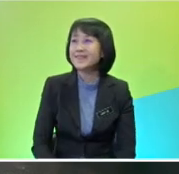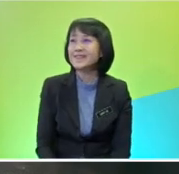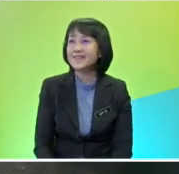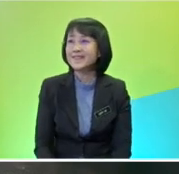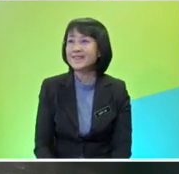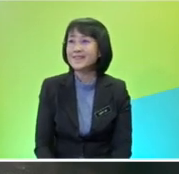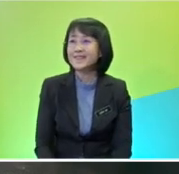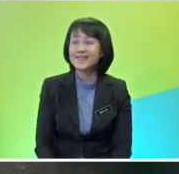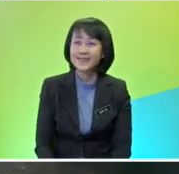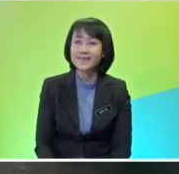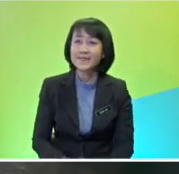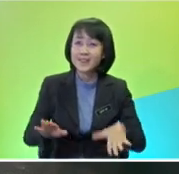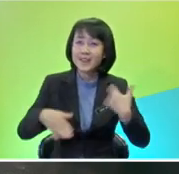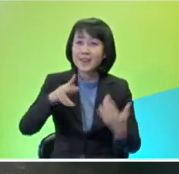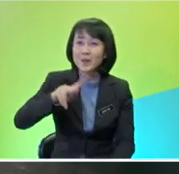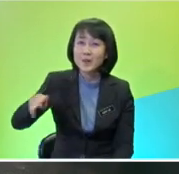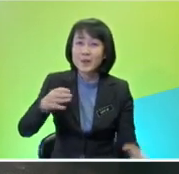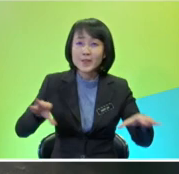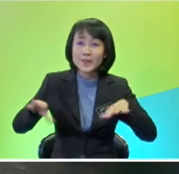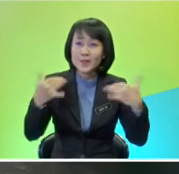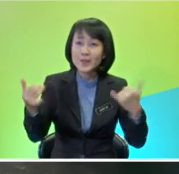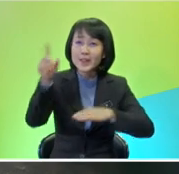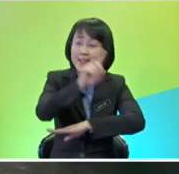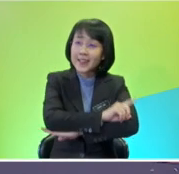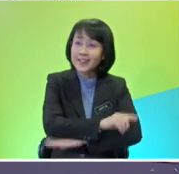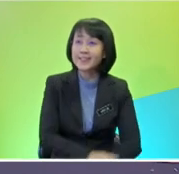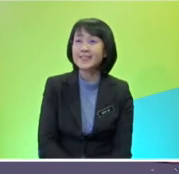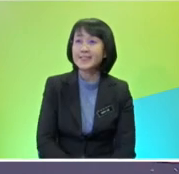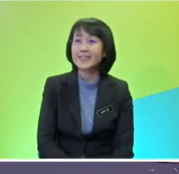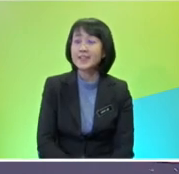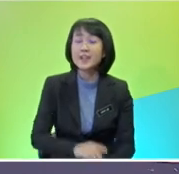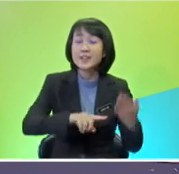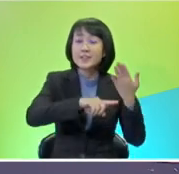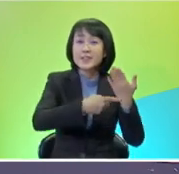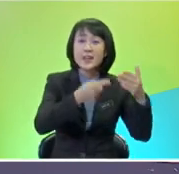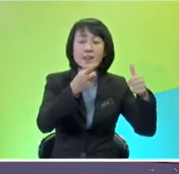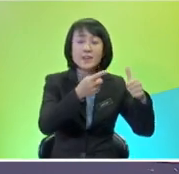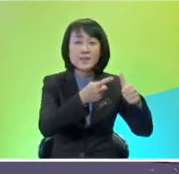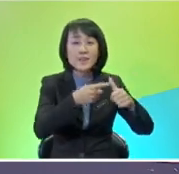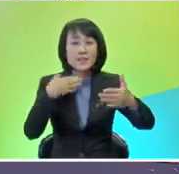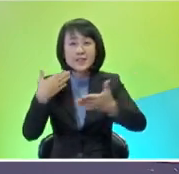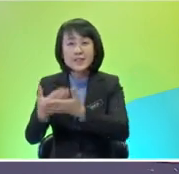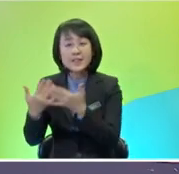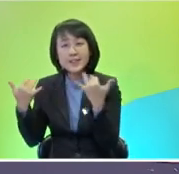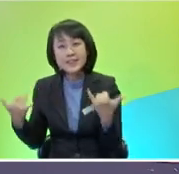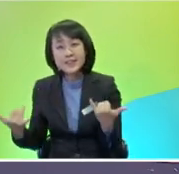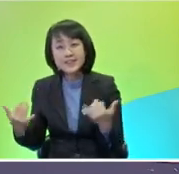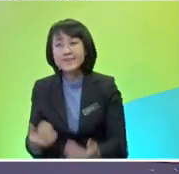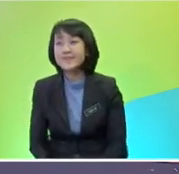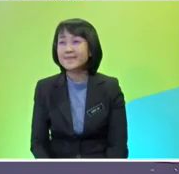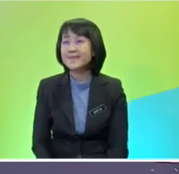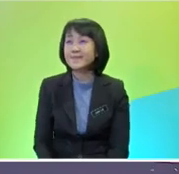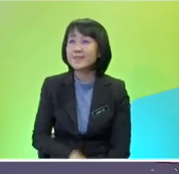for today's lesson? They did amazingly, Chris, starting from the first activity until now. So I believe that they